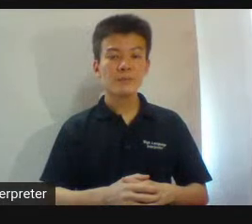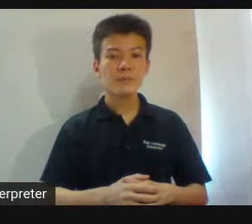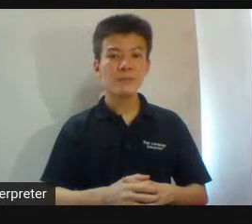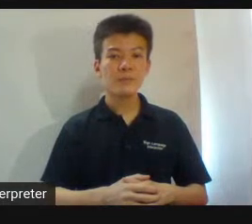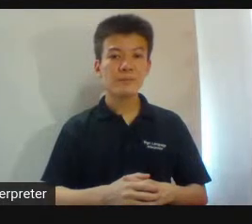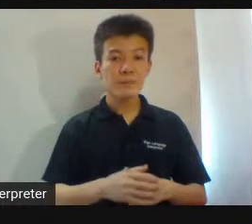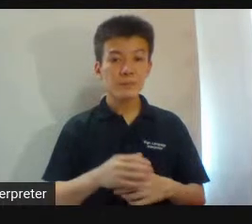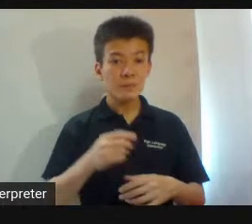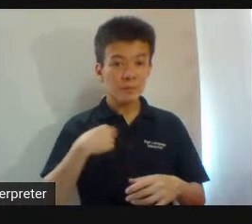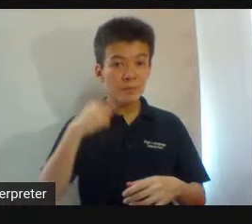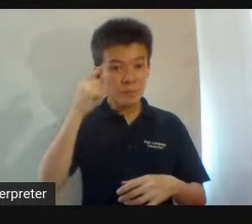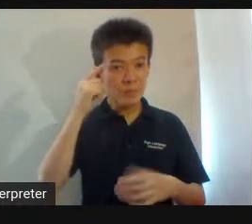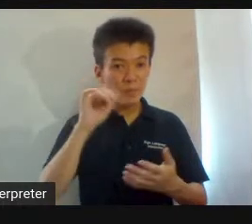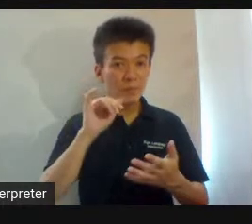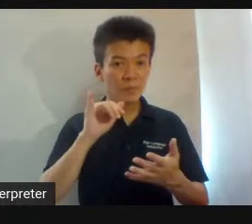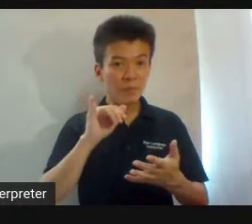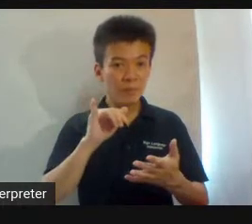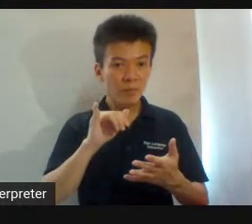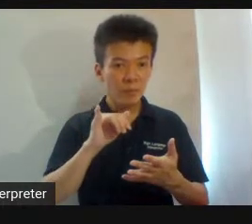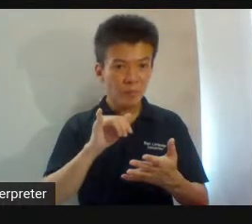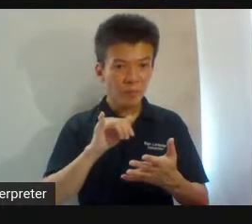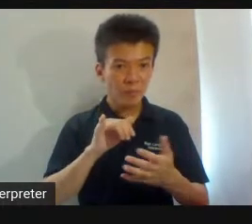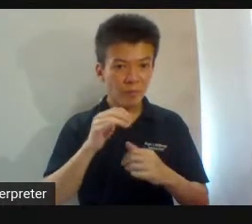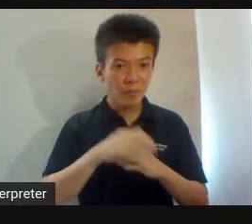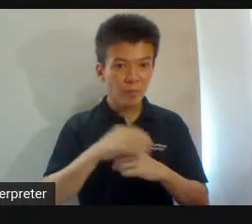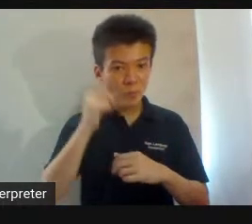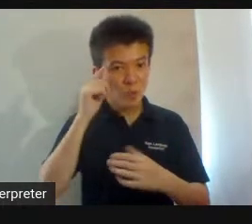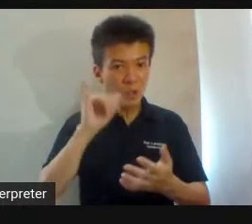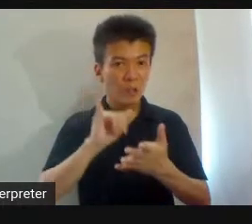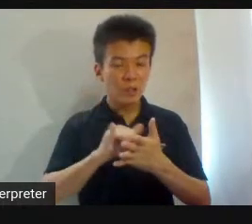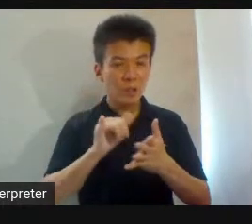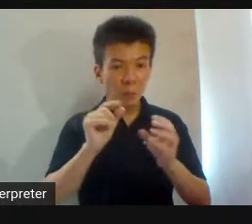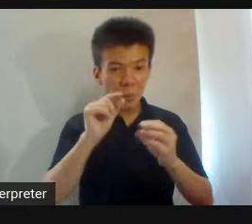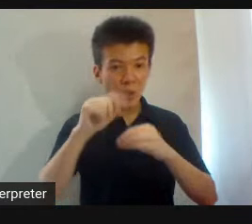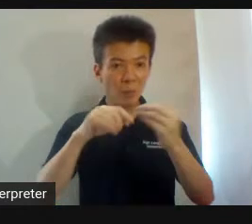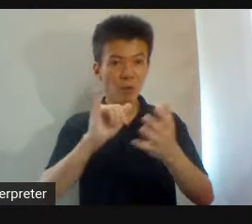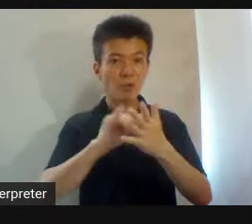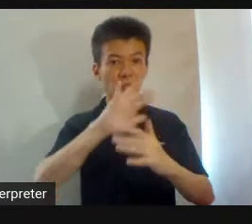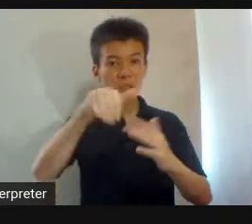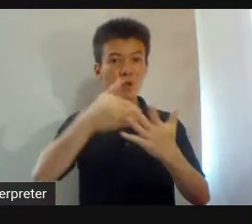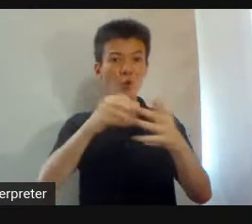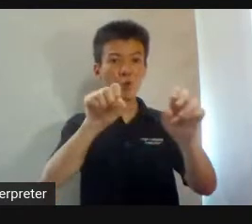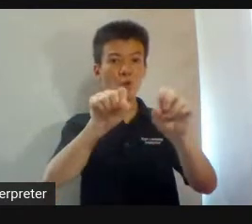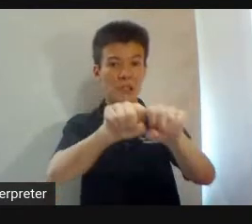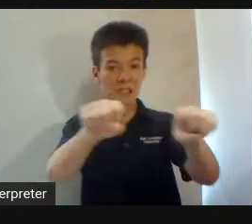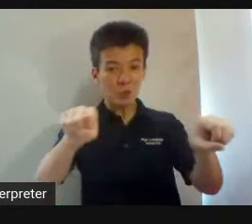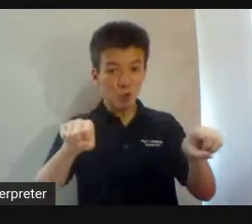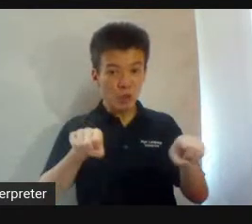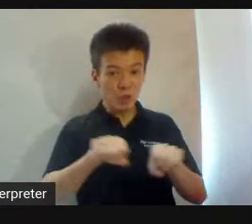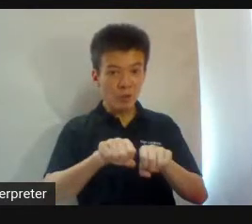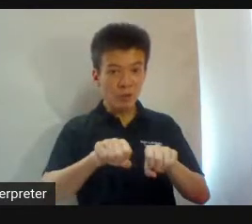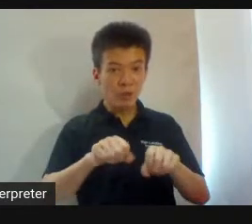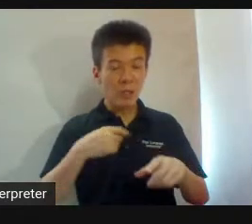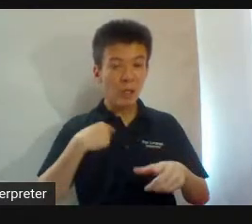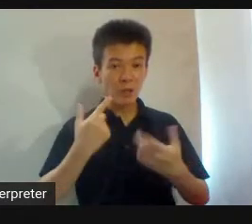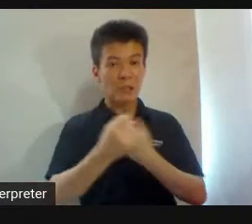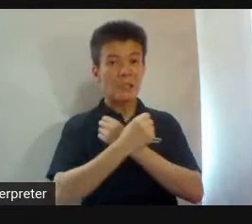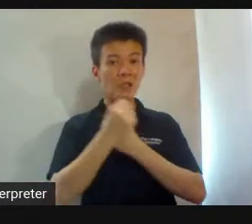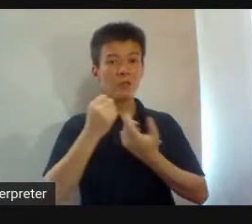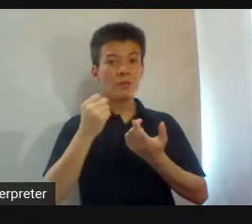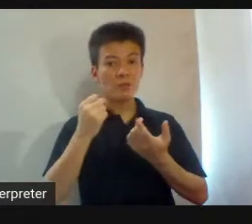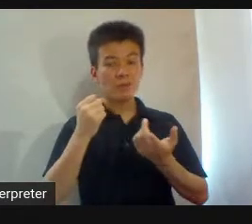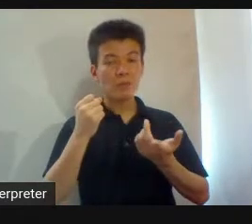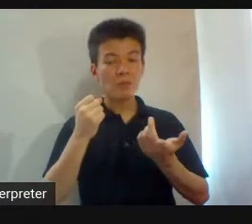Oh man, I think that's such a, I think that's the bit about this whole situation though, because I love that idea of a hug,